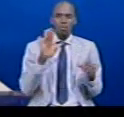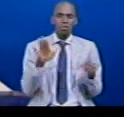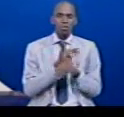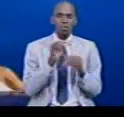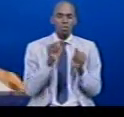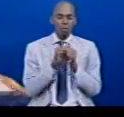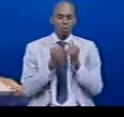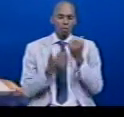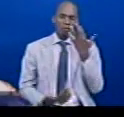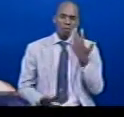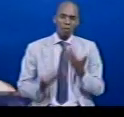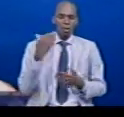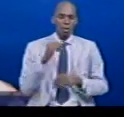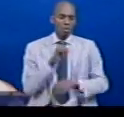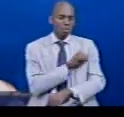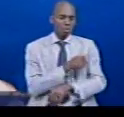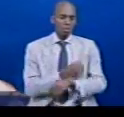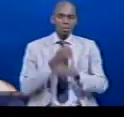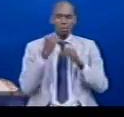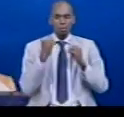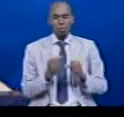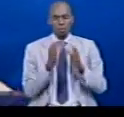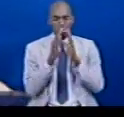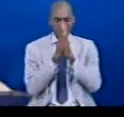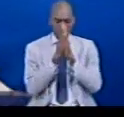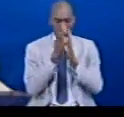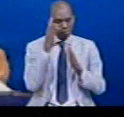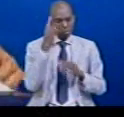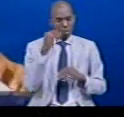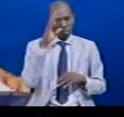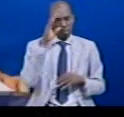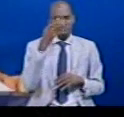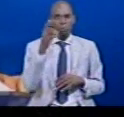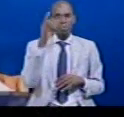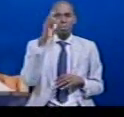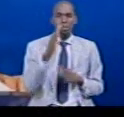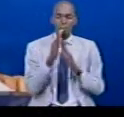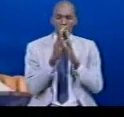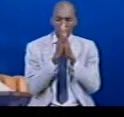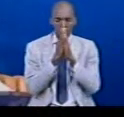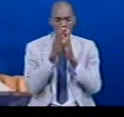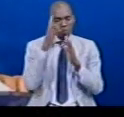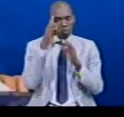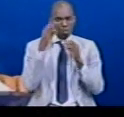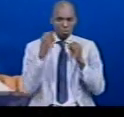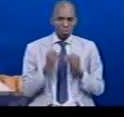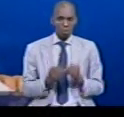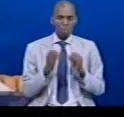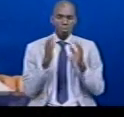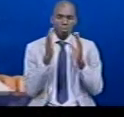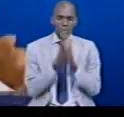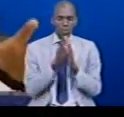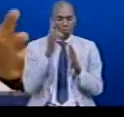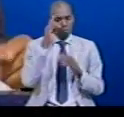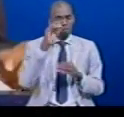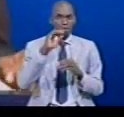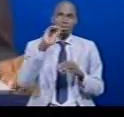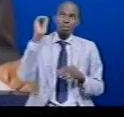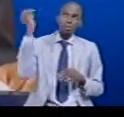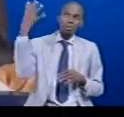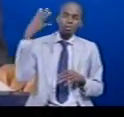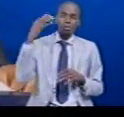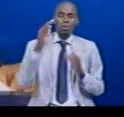anointing. Pray for the man of God. Pray for power. Pray for unction. Pray for anointing. Pray